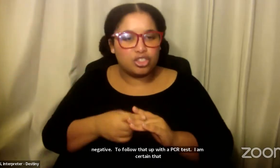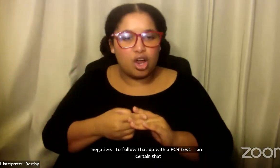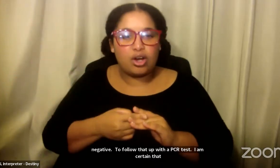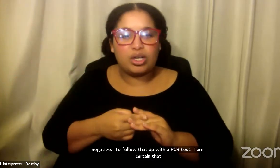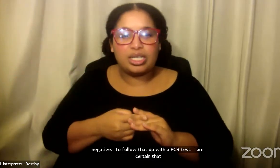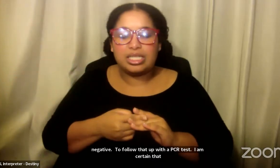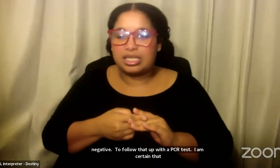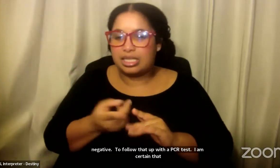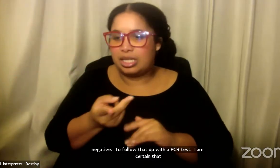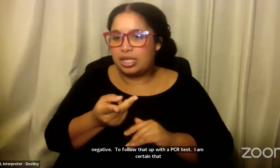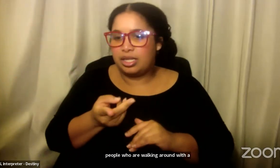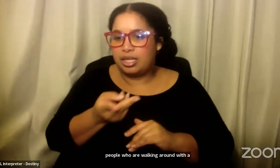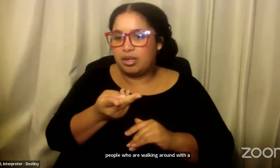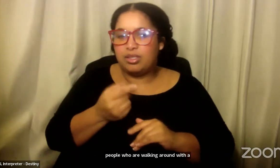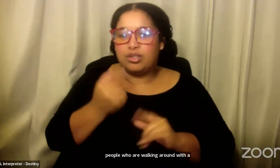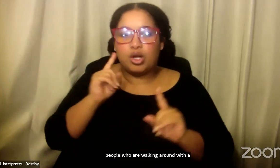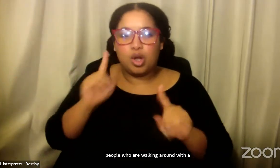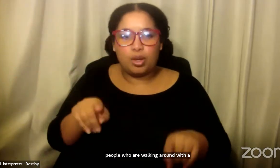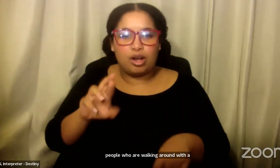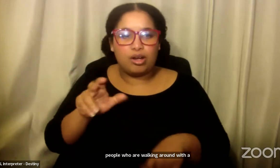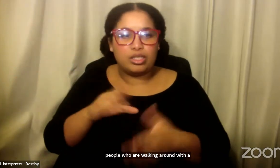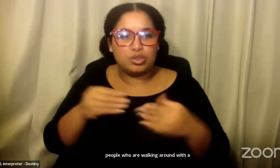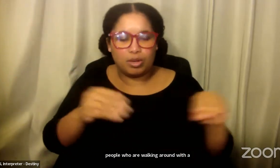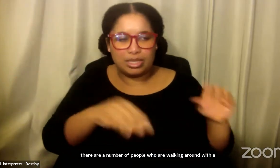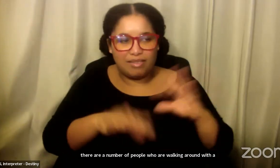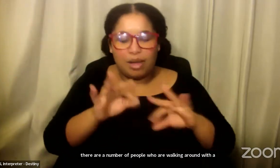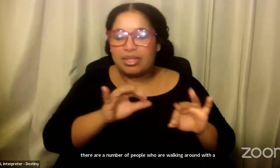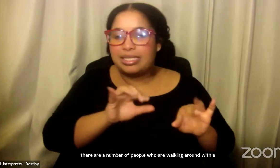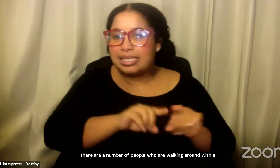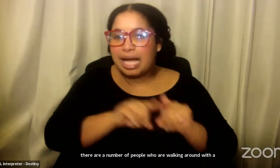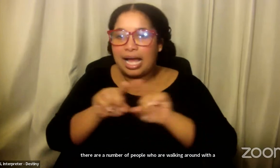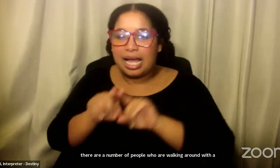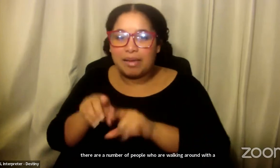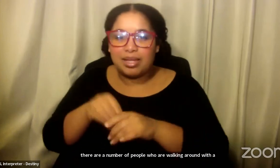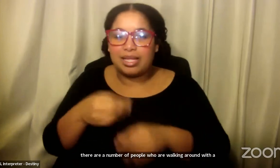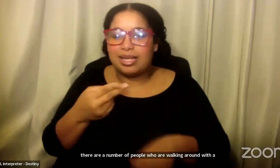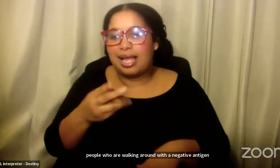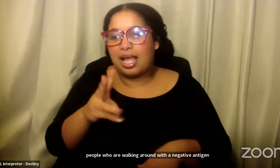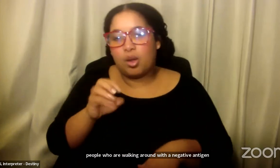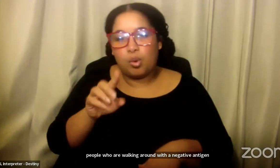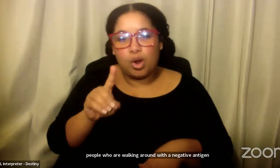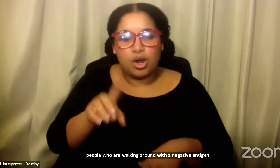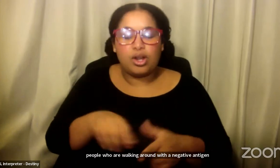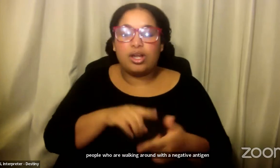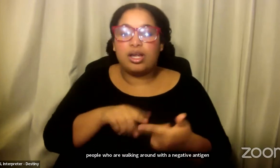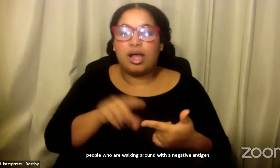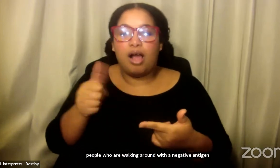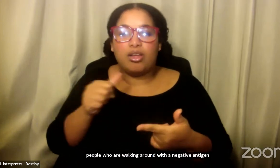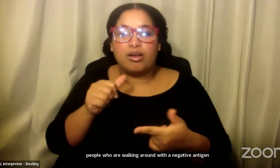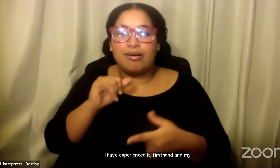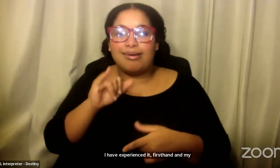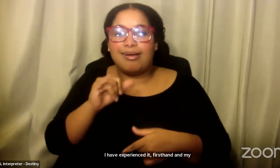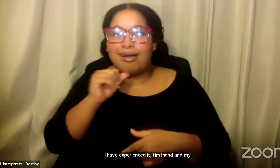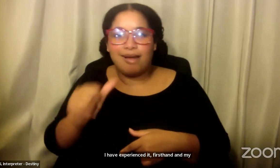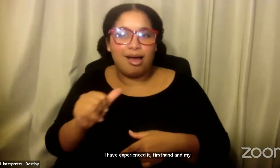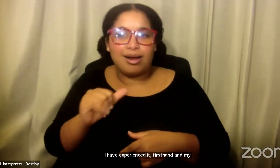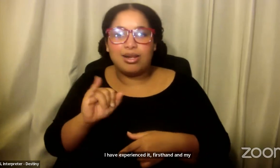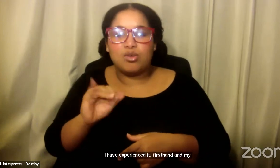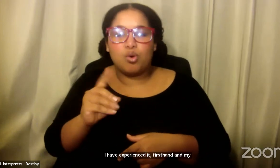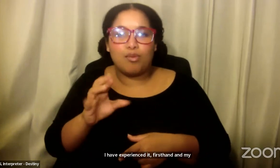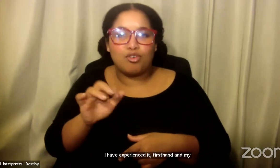to drugstores, and they found the same thing in other parts of Hayward and unincorporated communities and so forth. So I